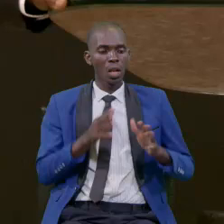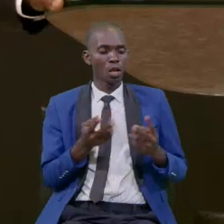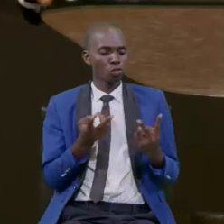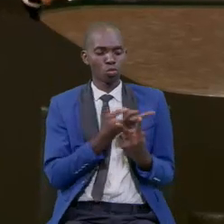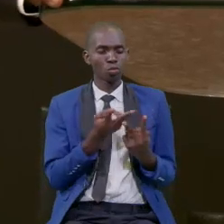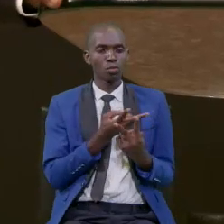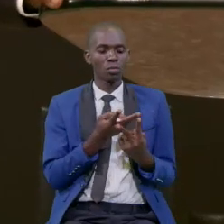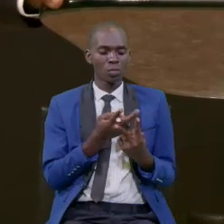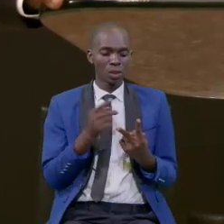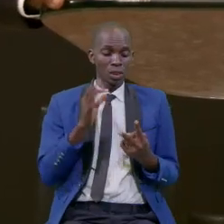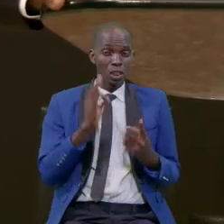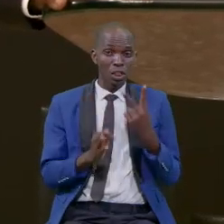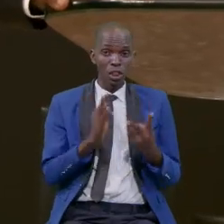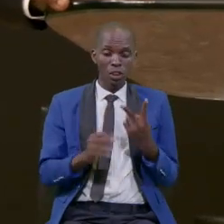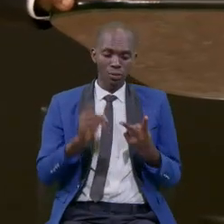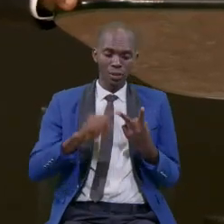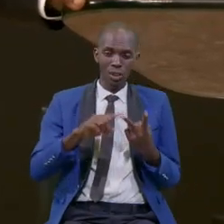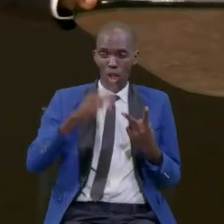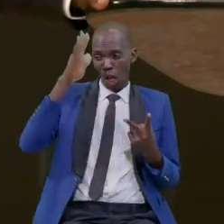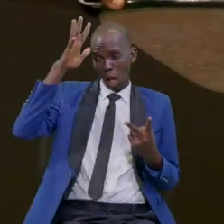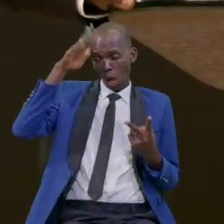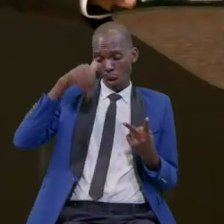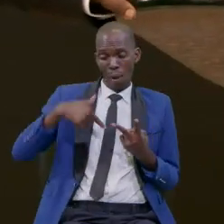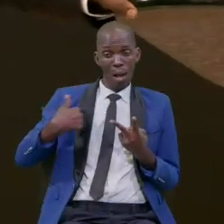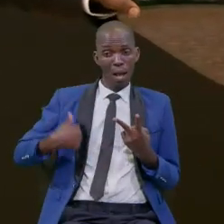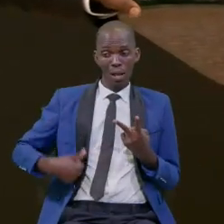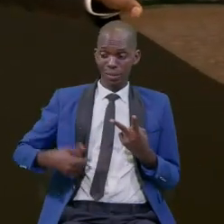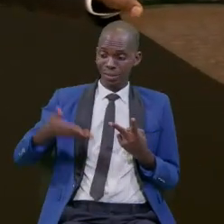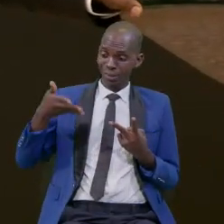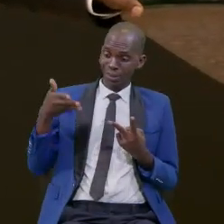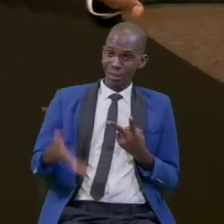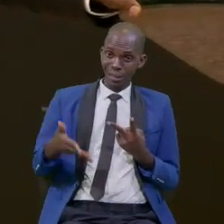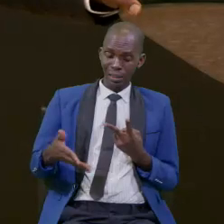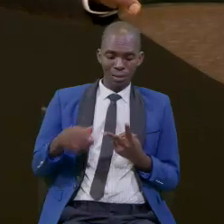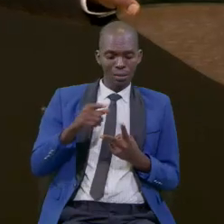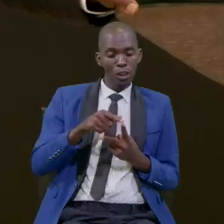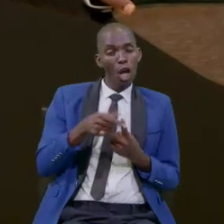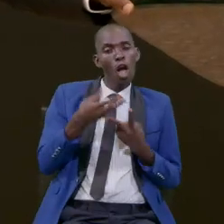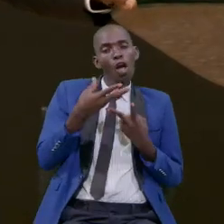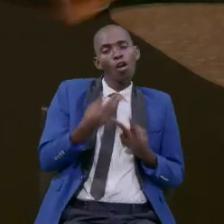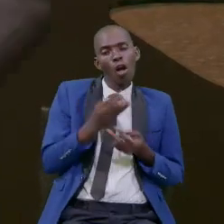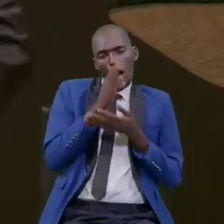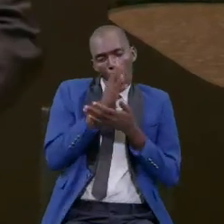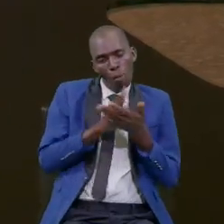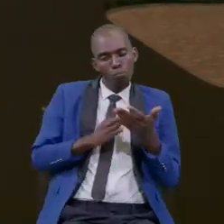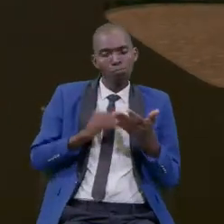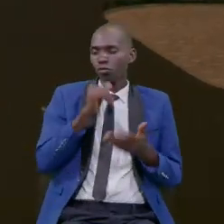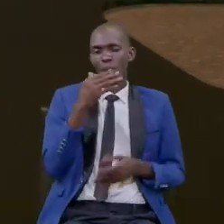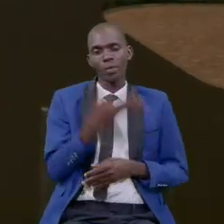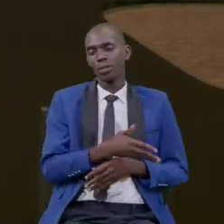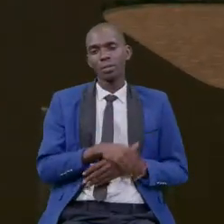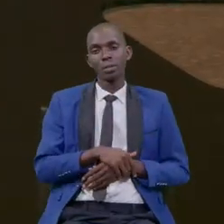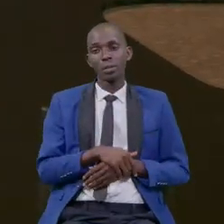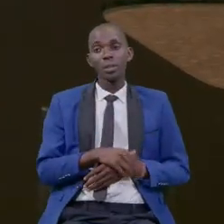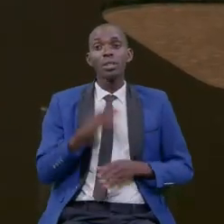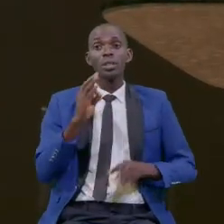is there, the soft fleshly heart is not there. The Lord is